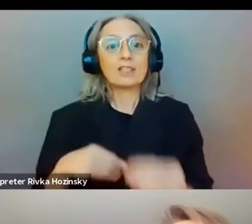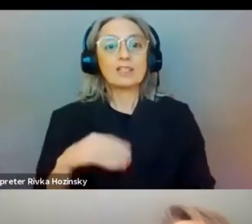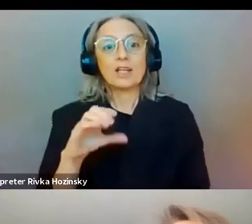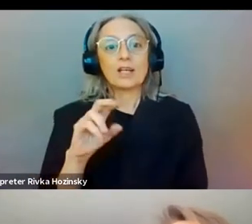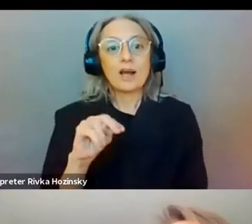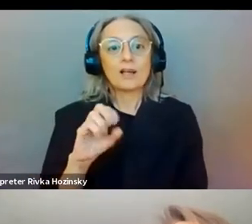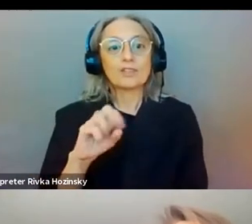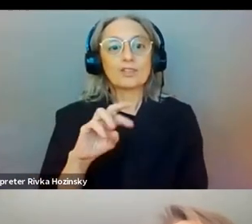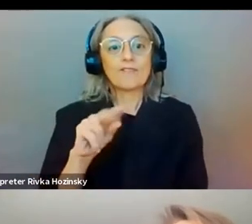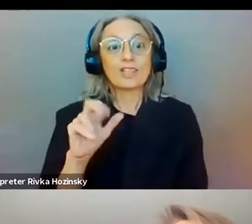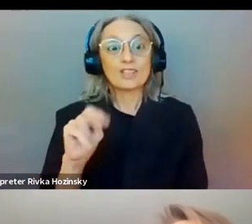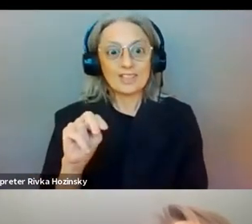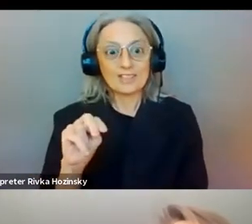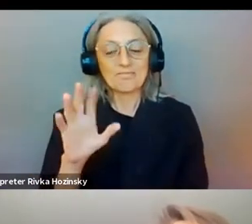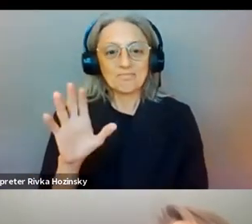conservation.